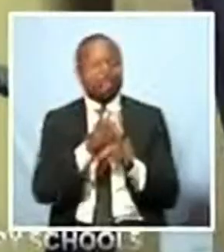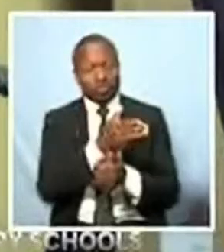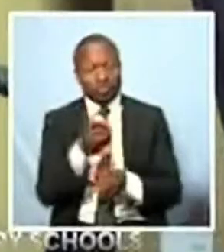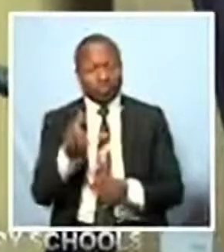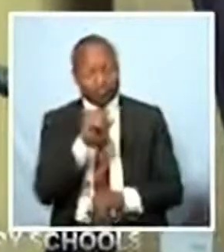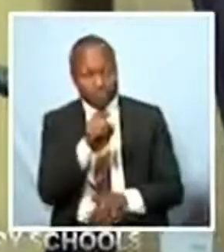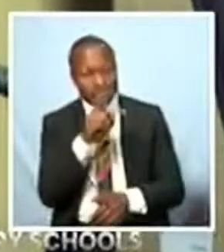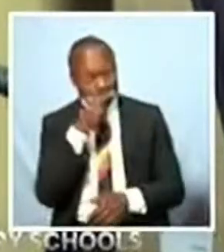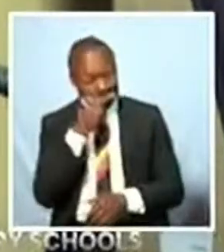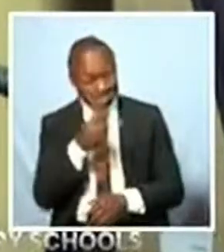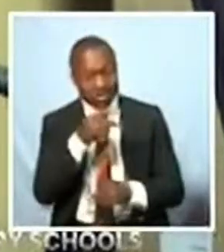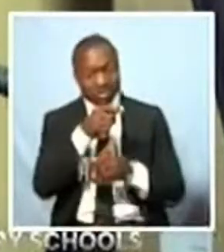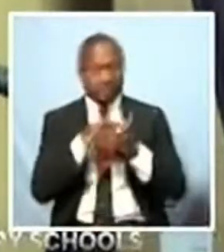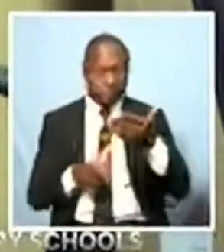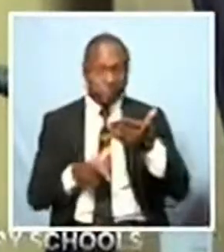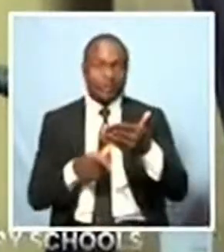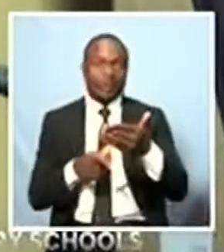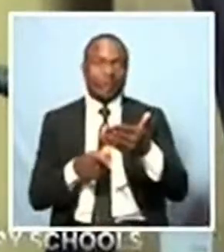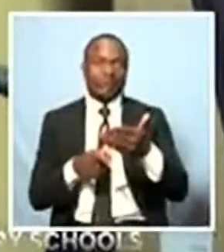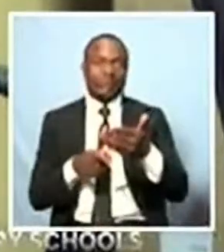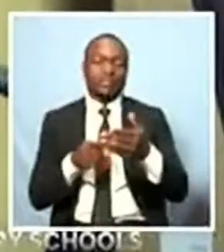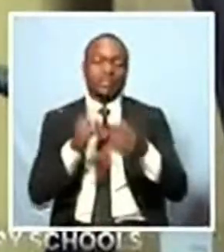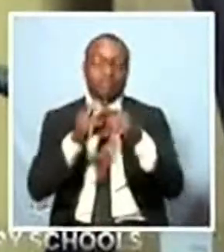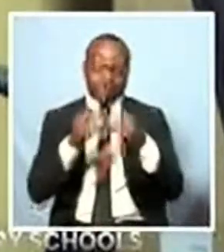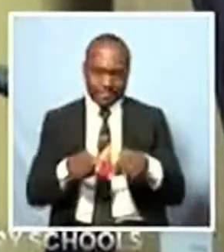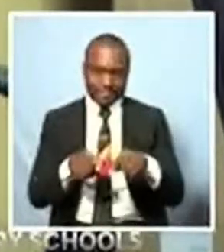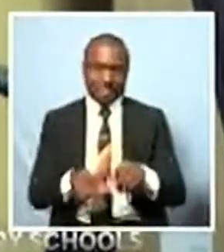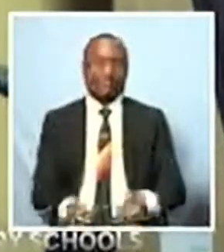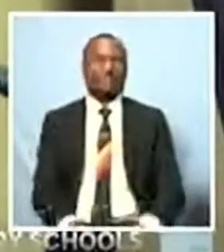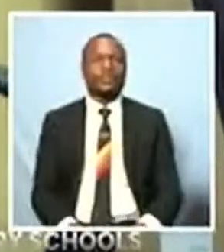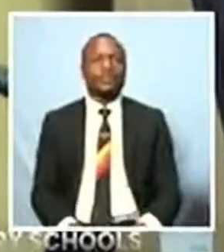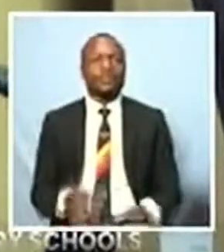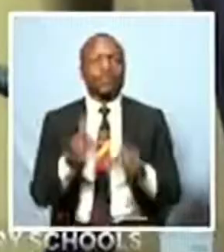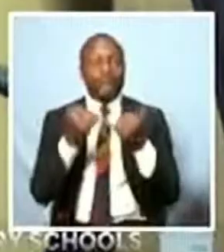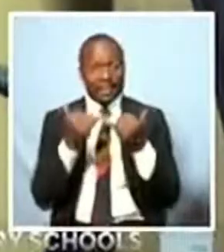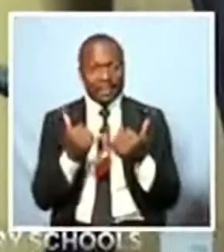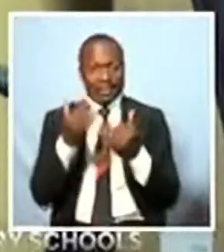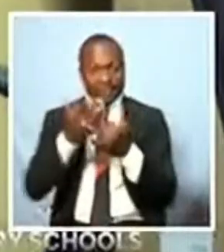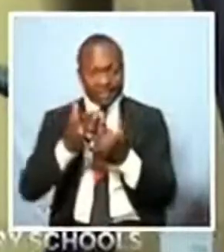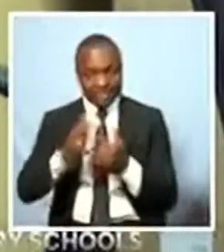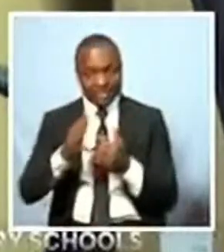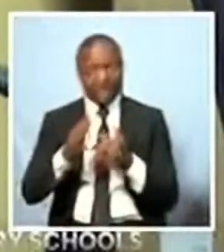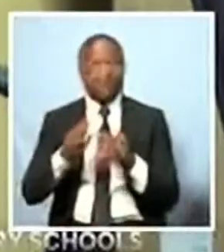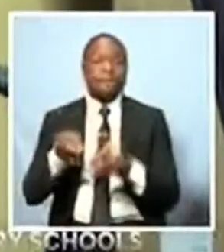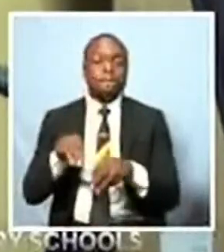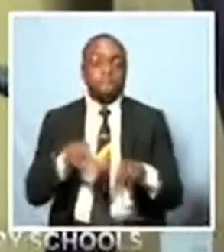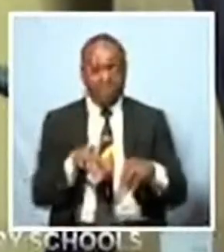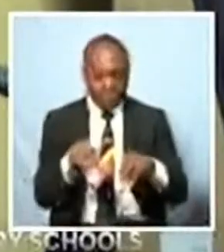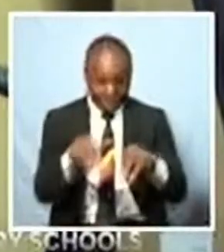see what is pertaining. And now I share the methodology